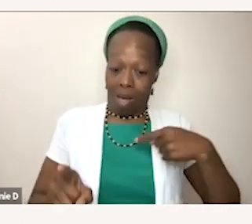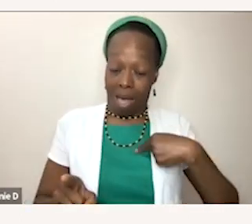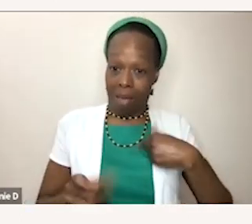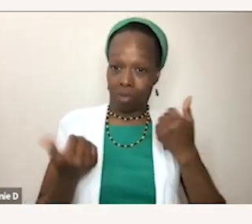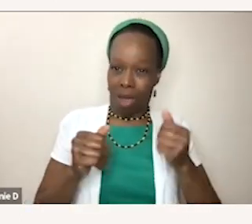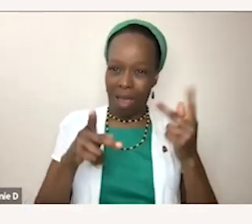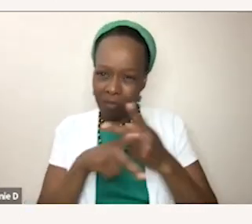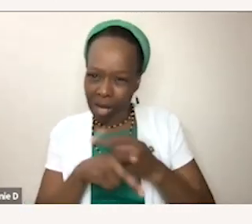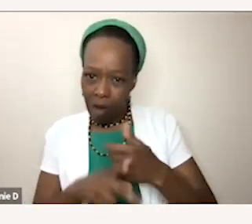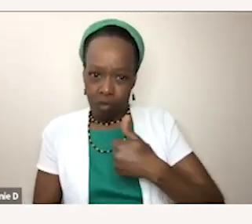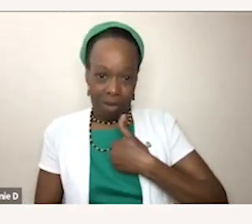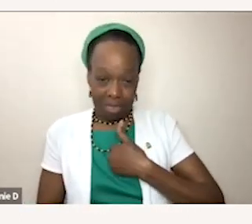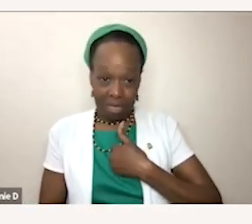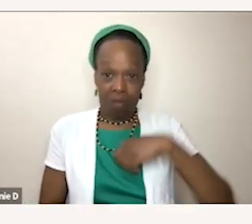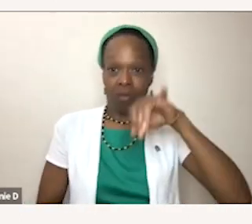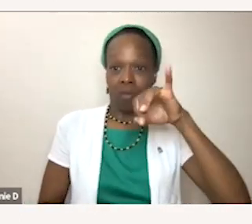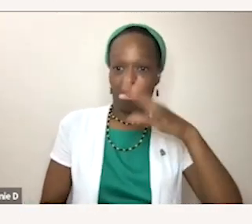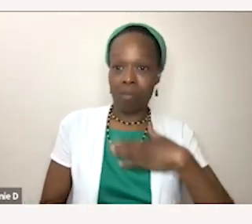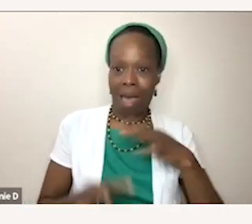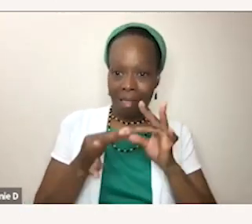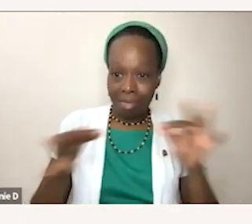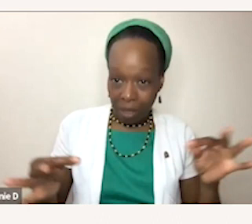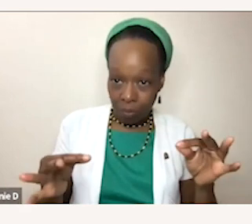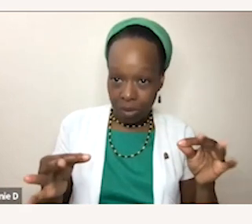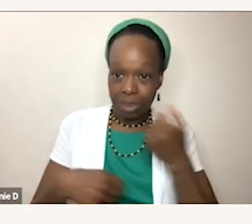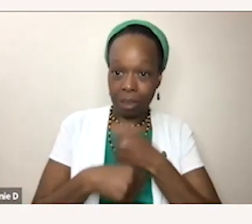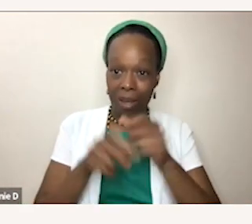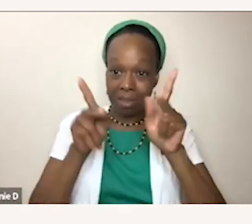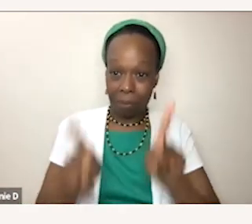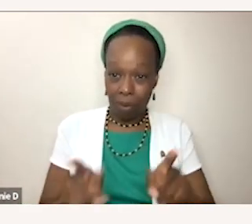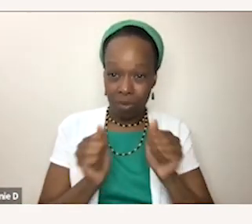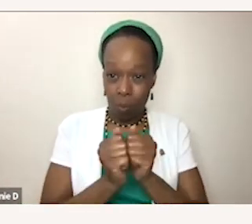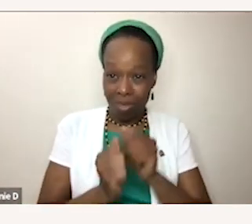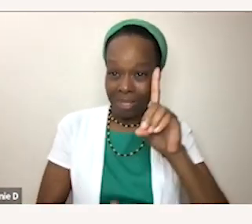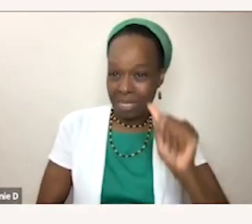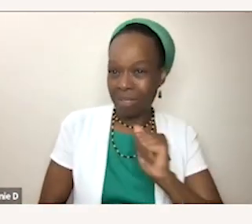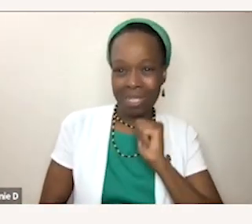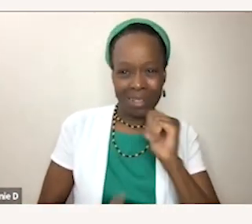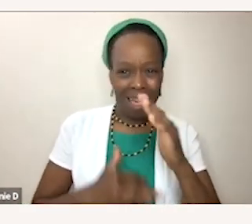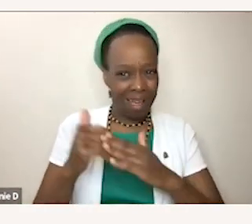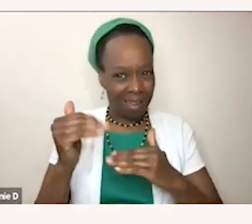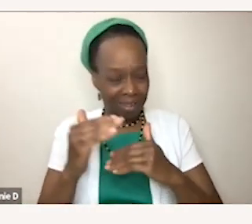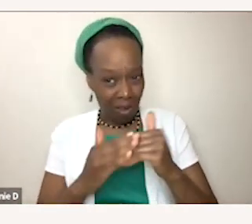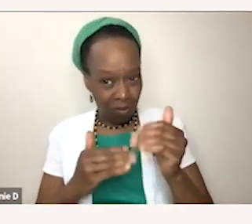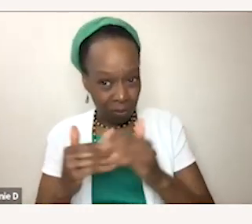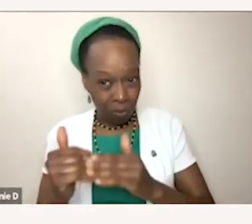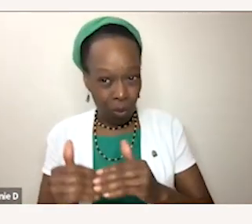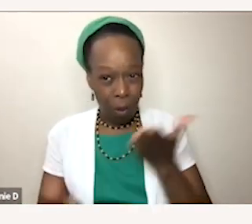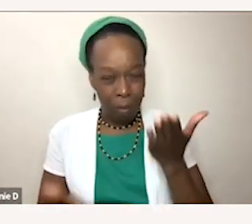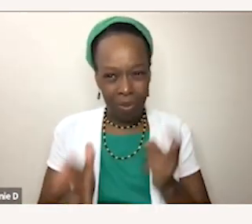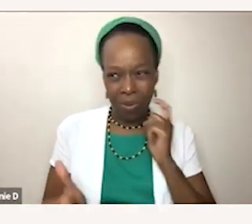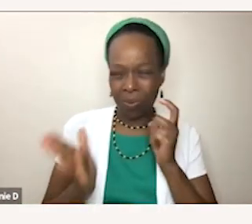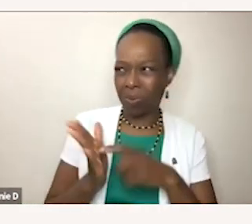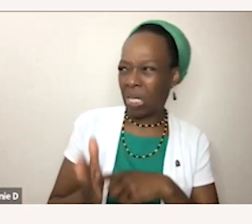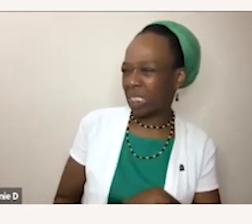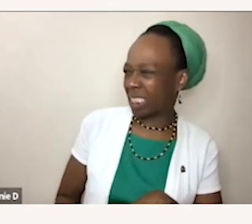the language that you're using is making the person with a disability uncomfortable, or you can kind of tell that you're picking